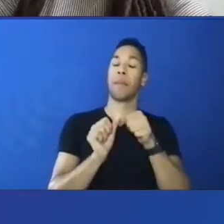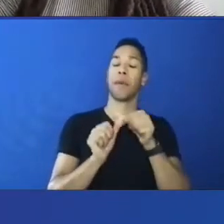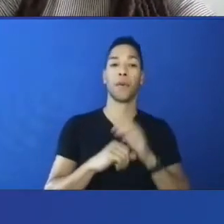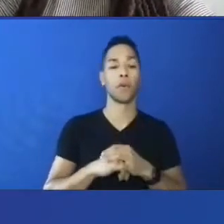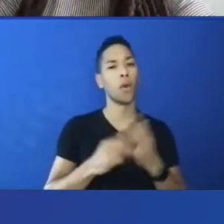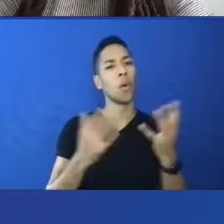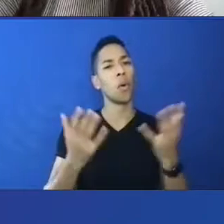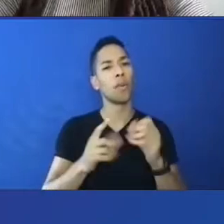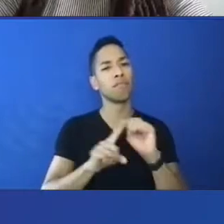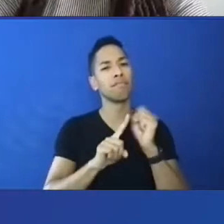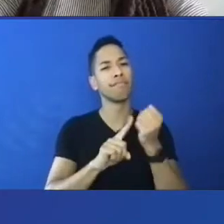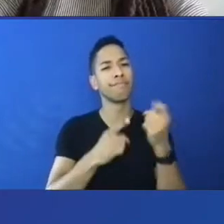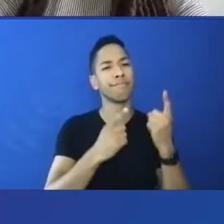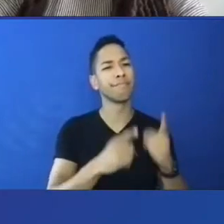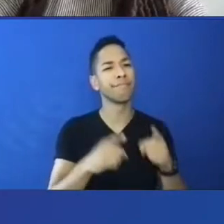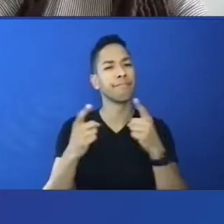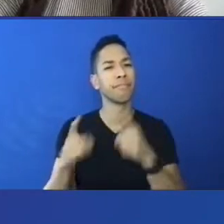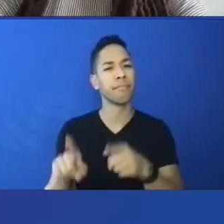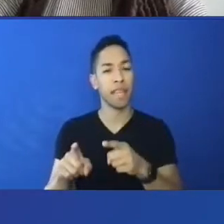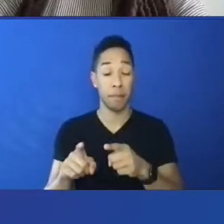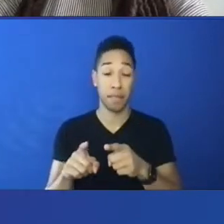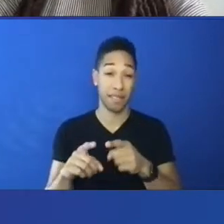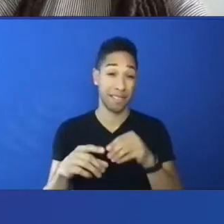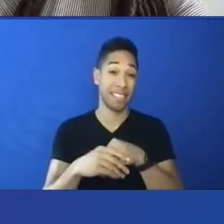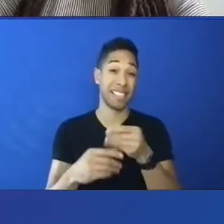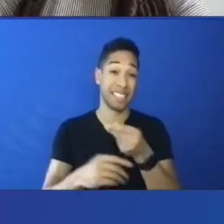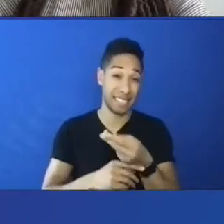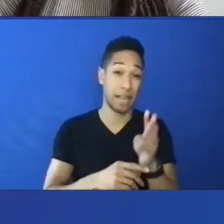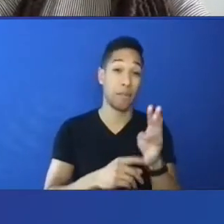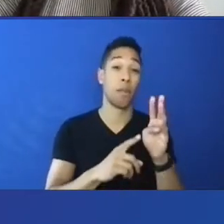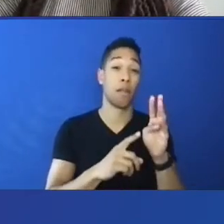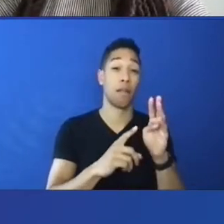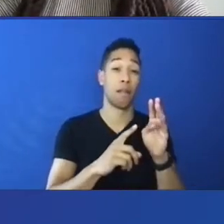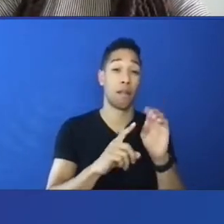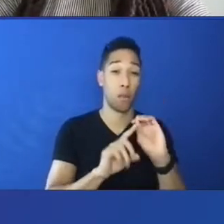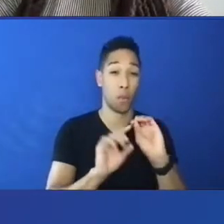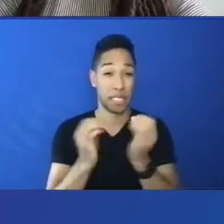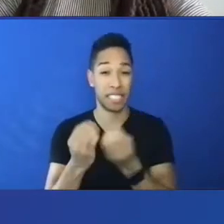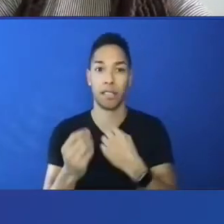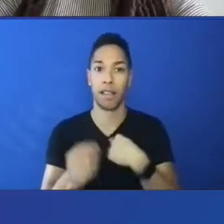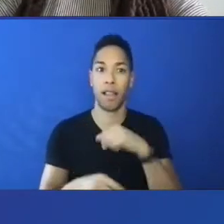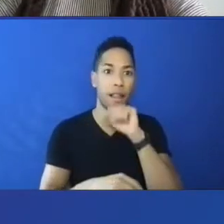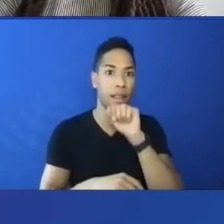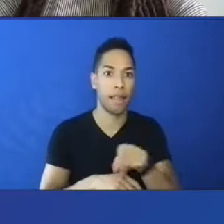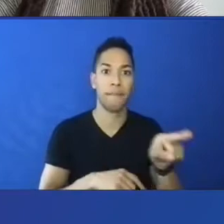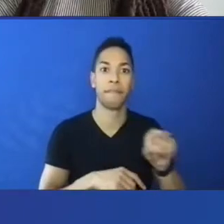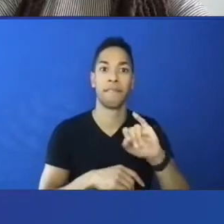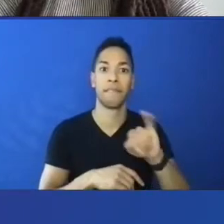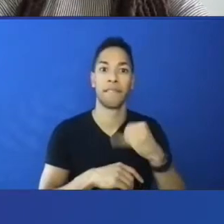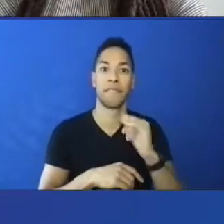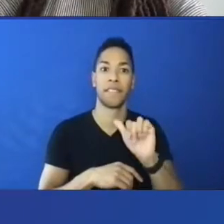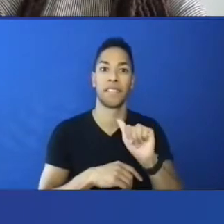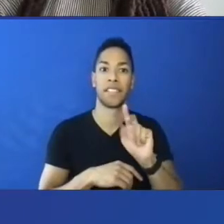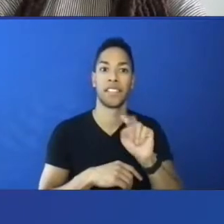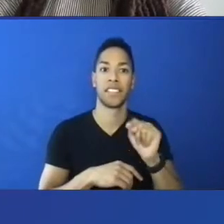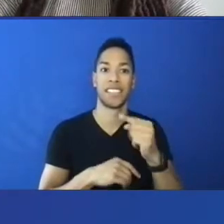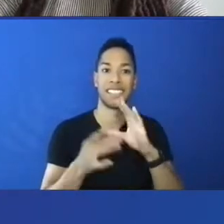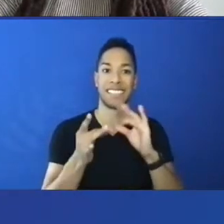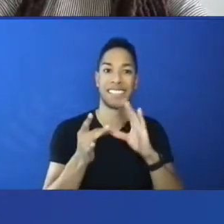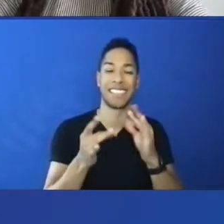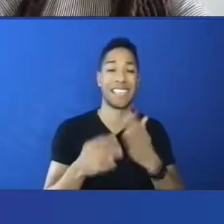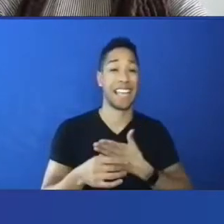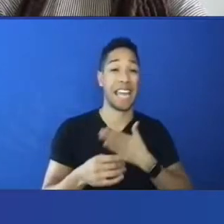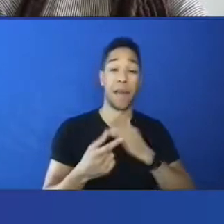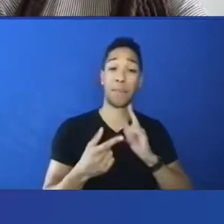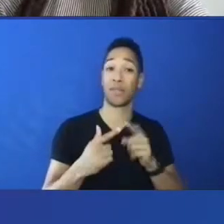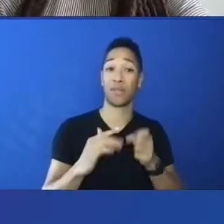that happen in quite a few different organizations? I love what Janet just said, moving beyond happy to be a candidate